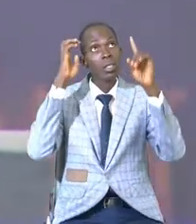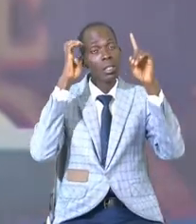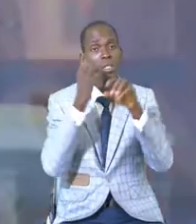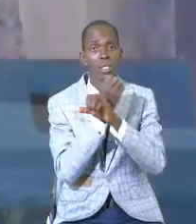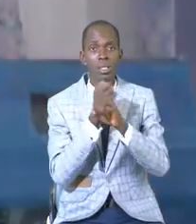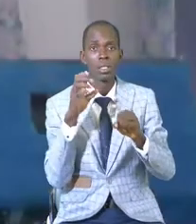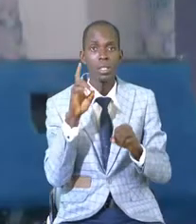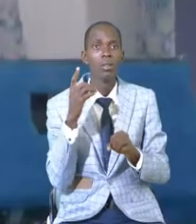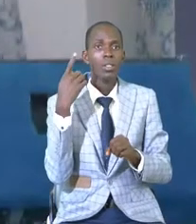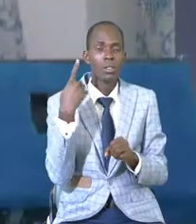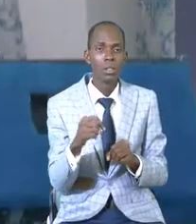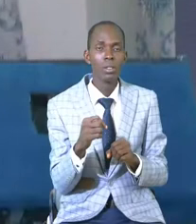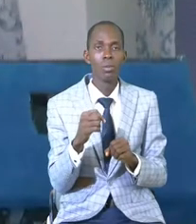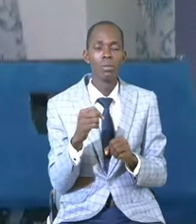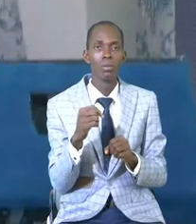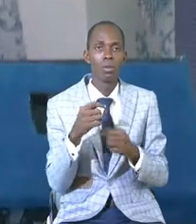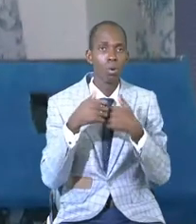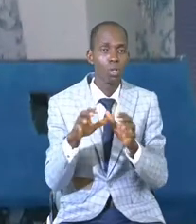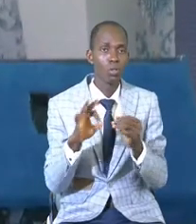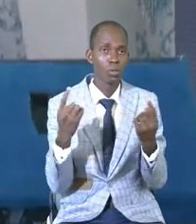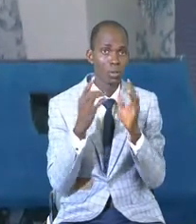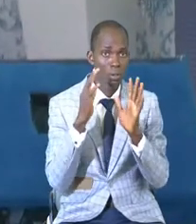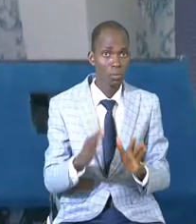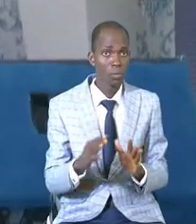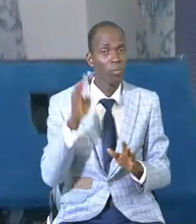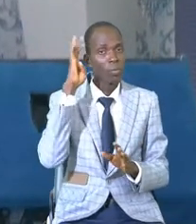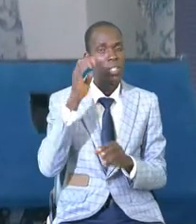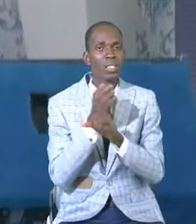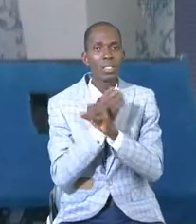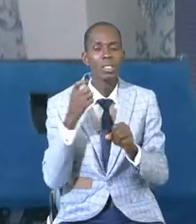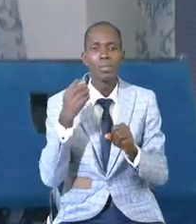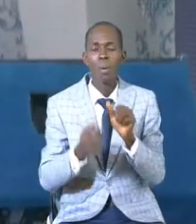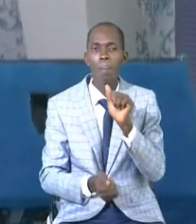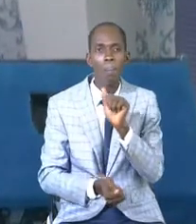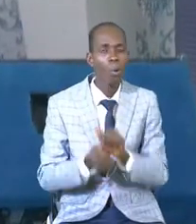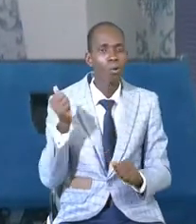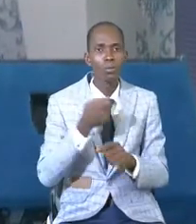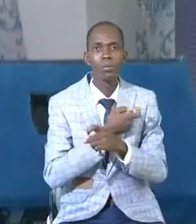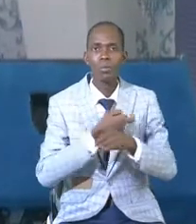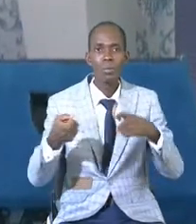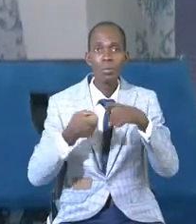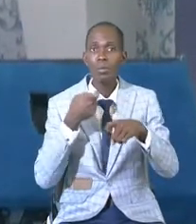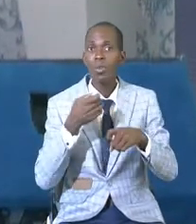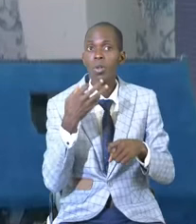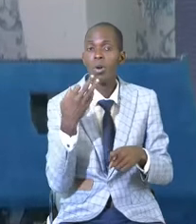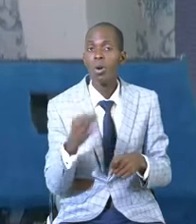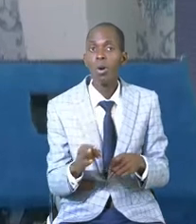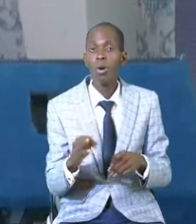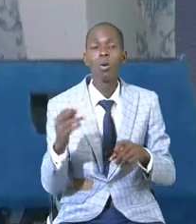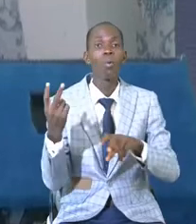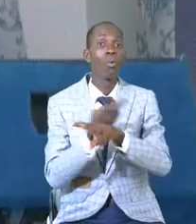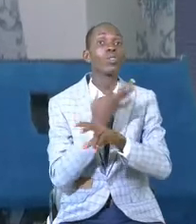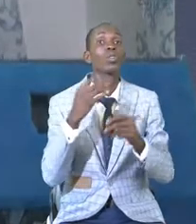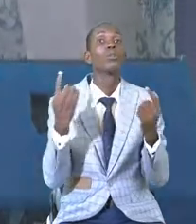worst of sinners. He saved the most injurious of sinners. He saved the most dangerous